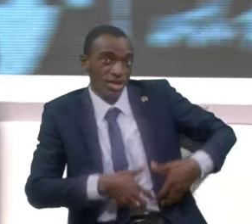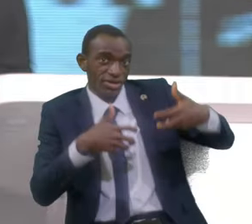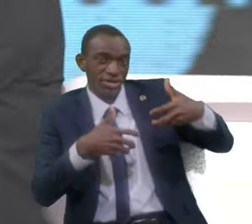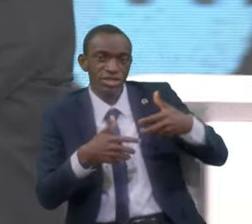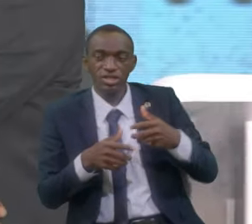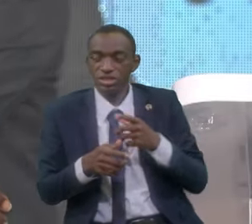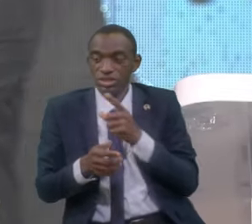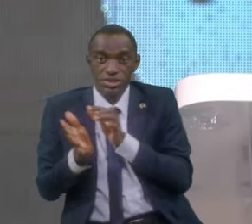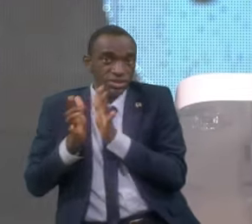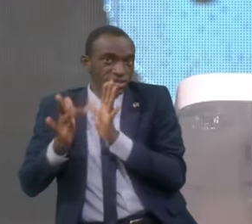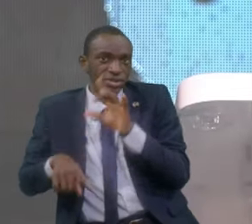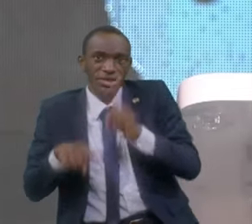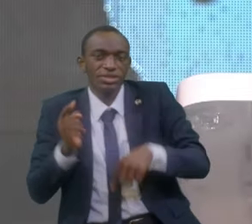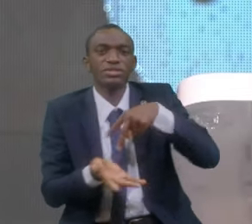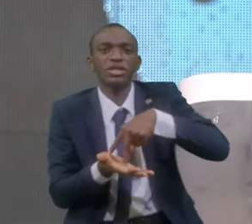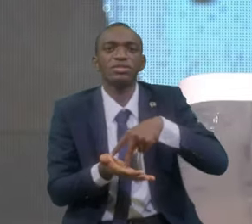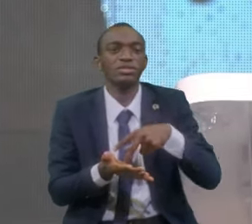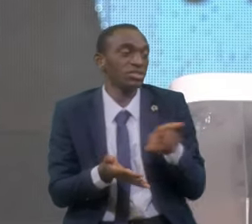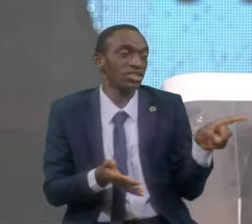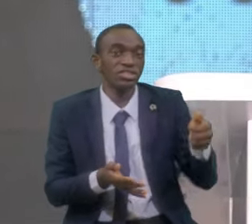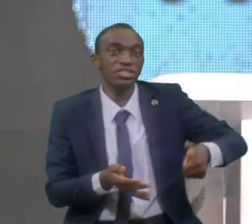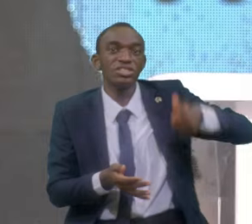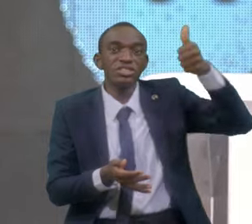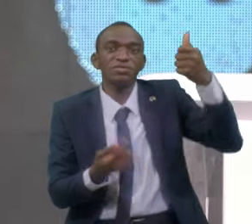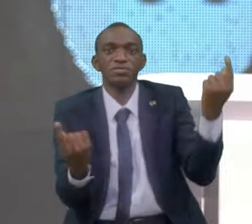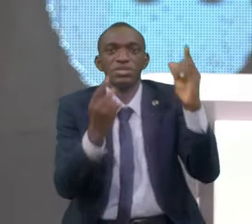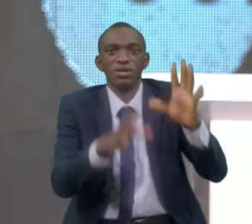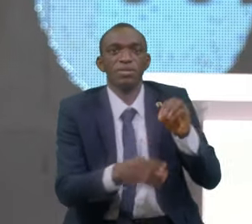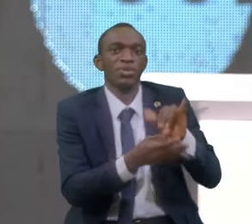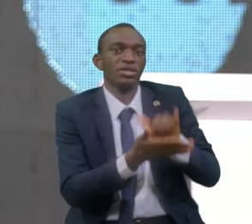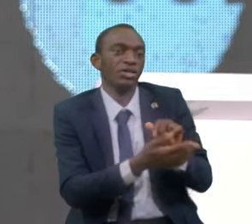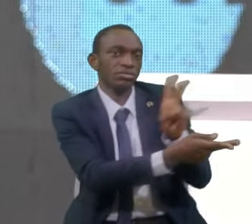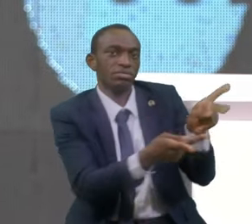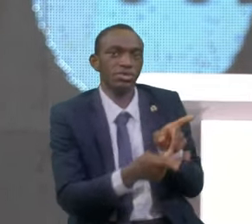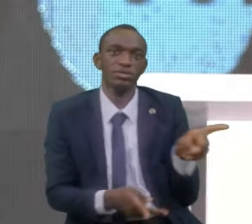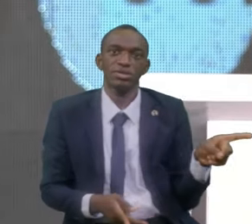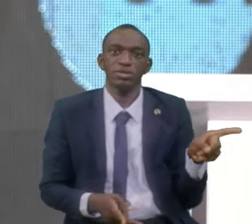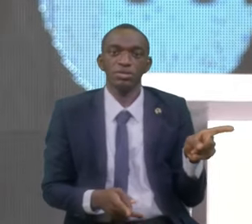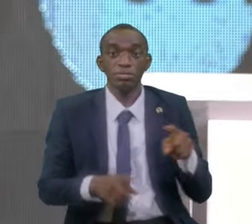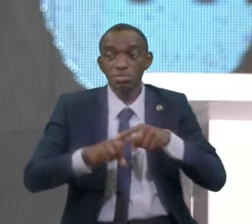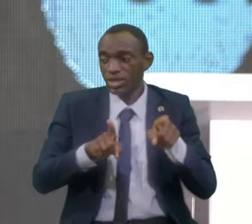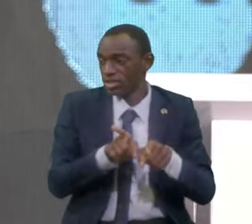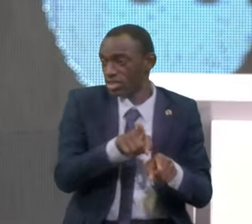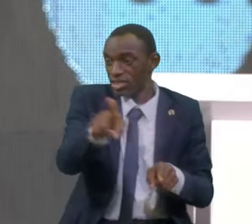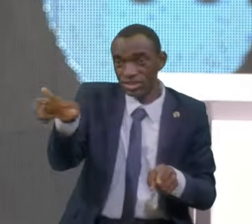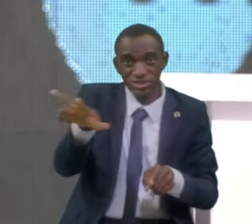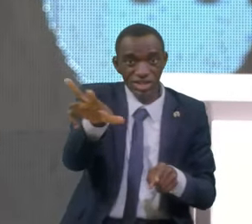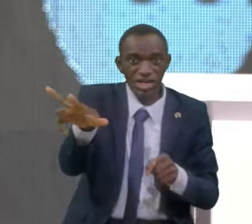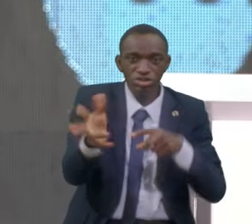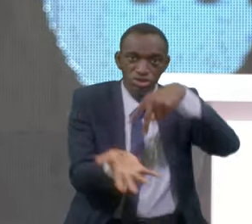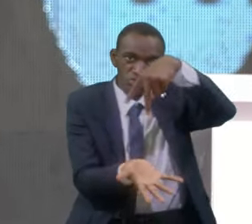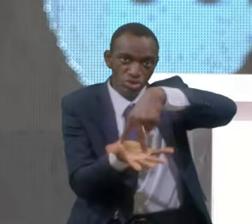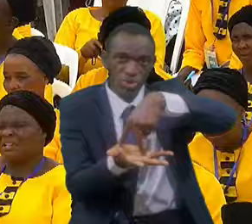sinner in that place. But the steward, I will stand.